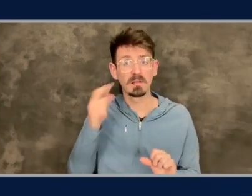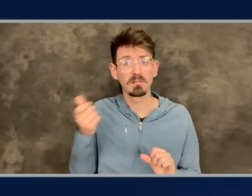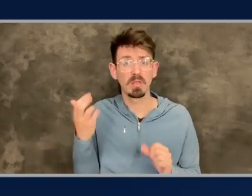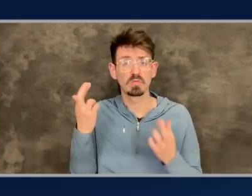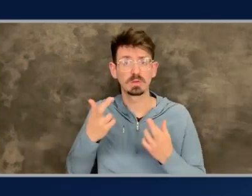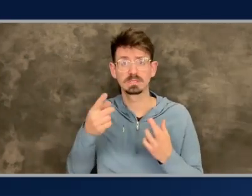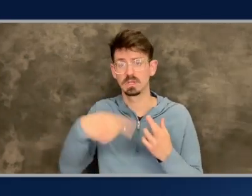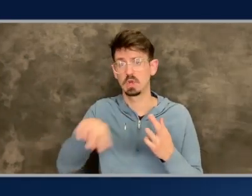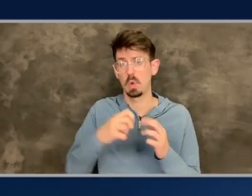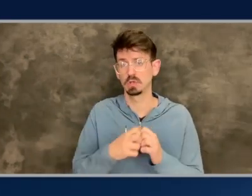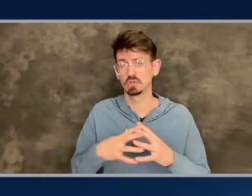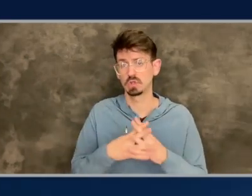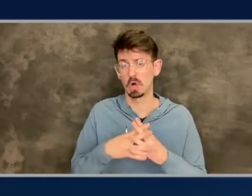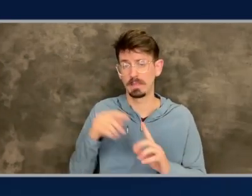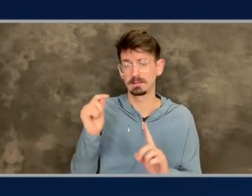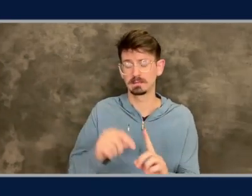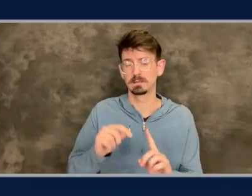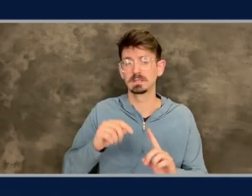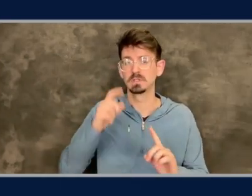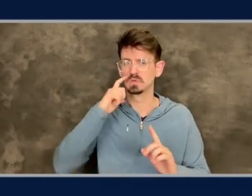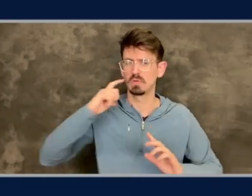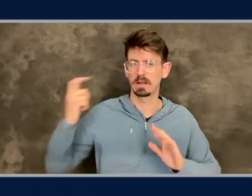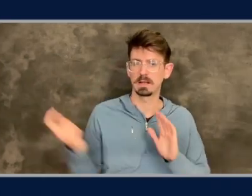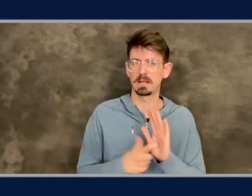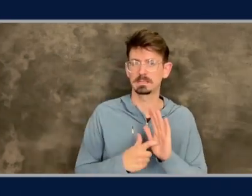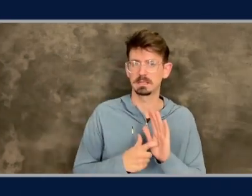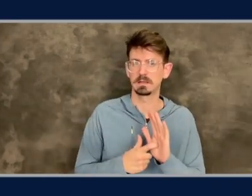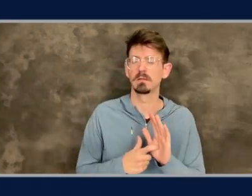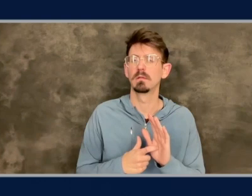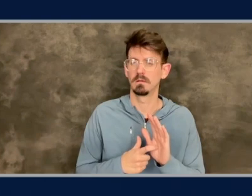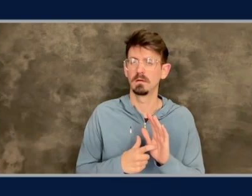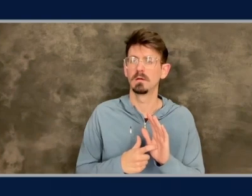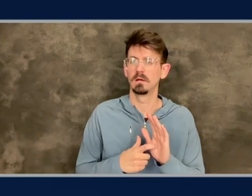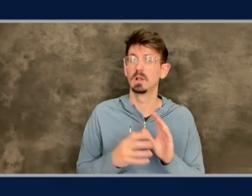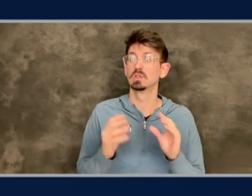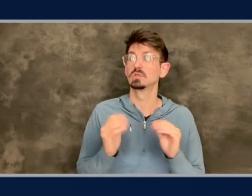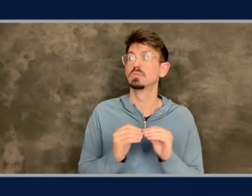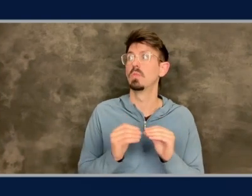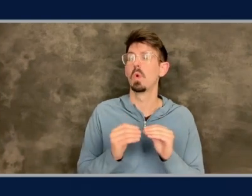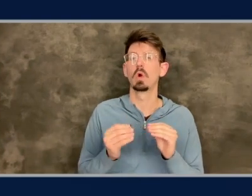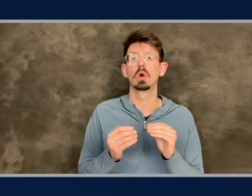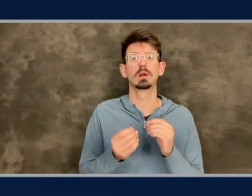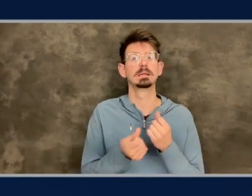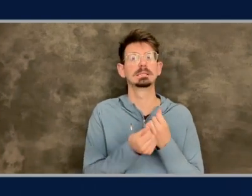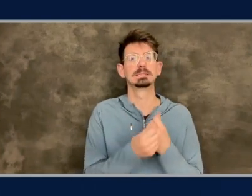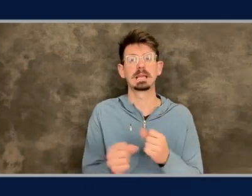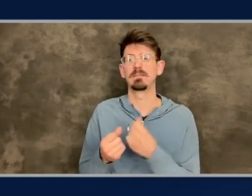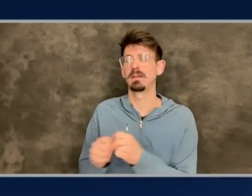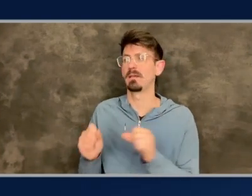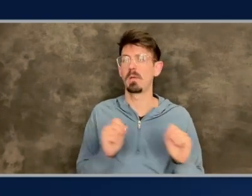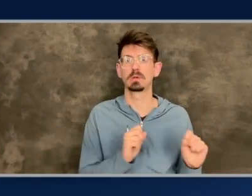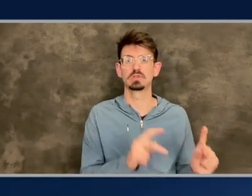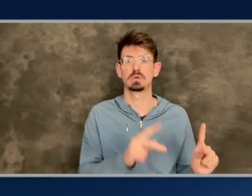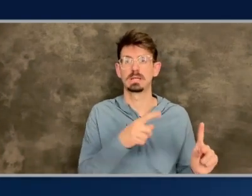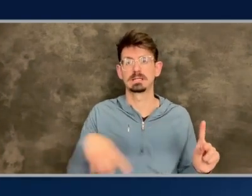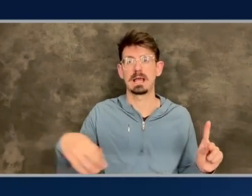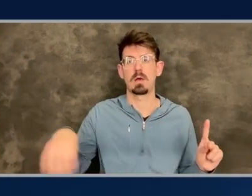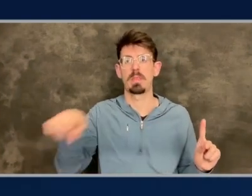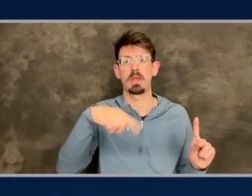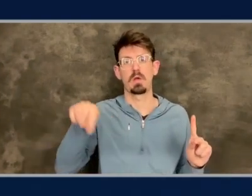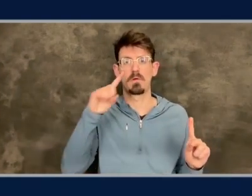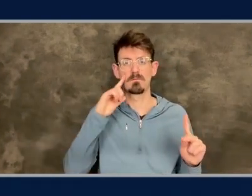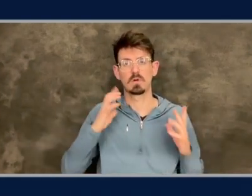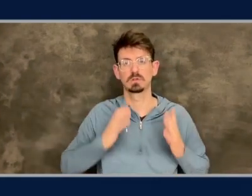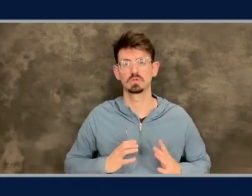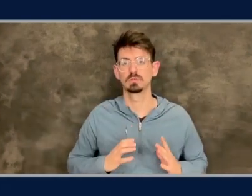this is a recognition that there's even more savings that are out there for customers, and we wanted to help them. Yep.